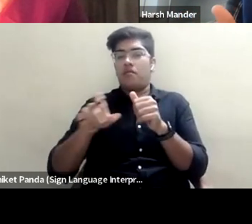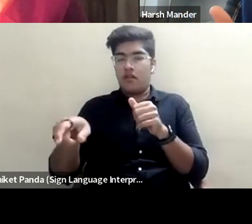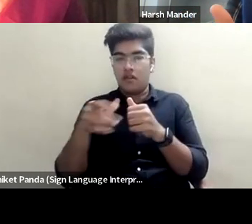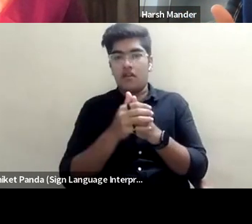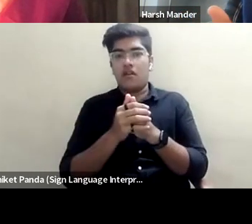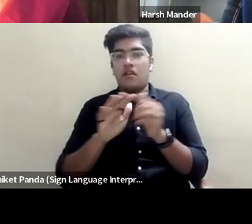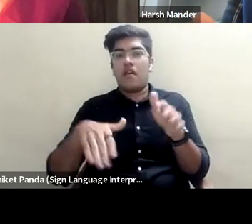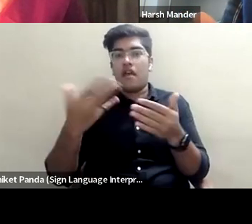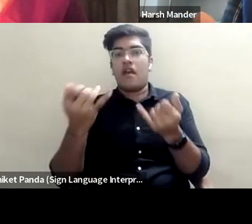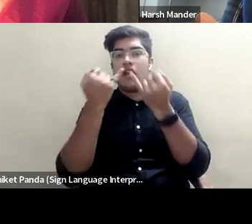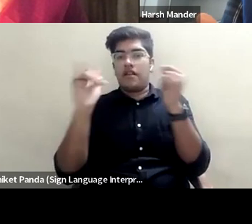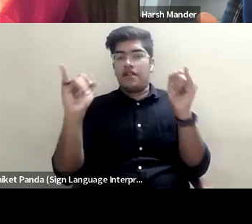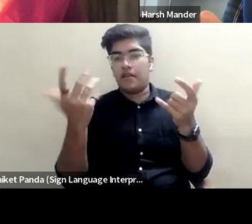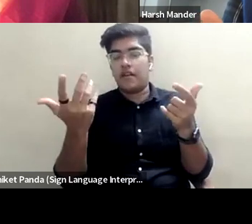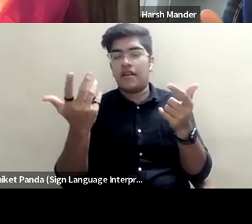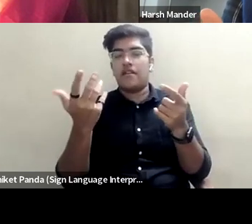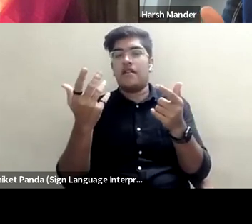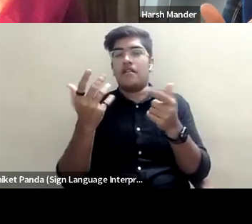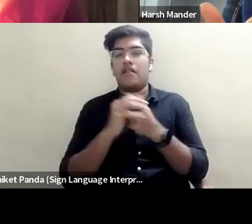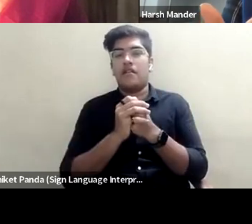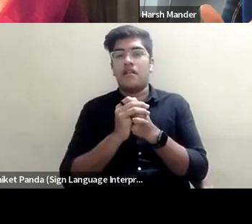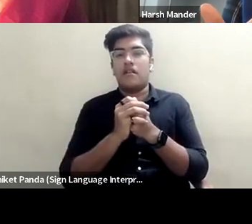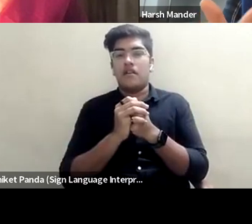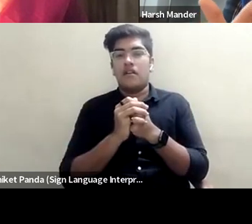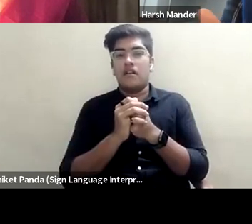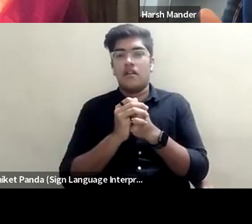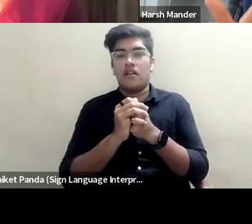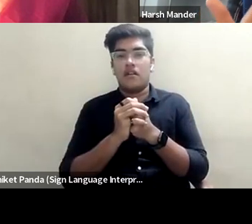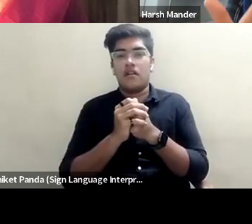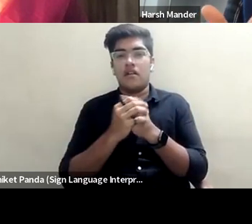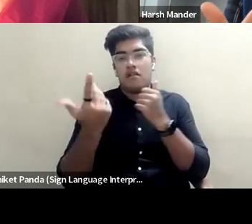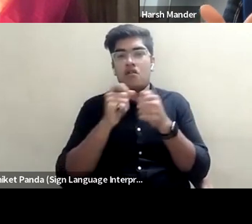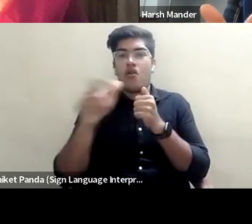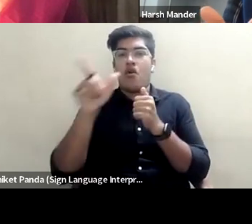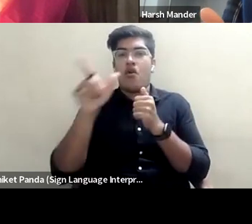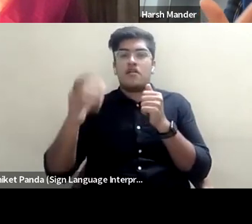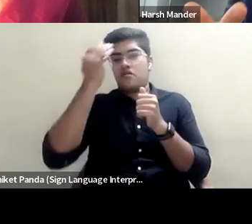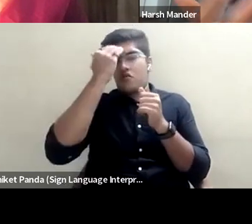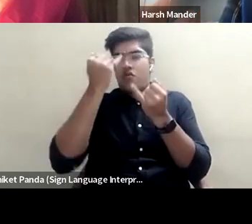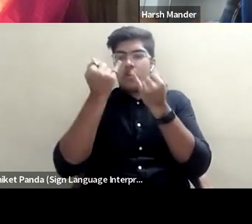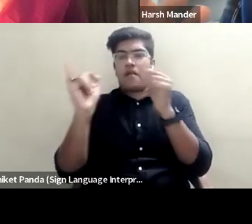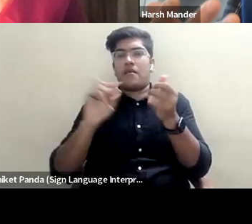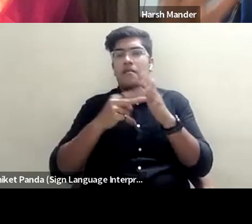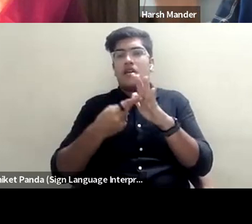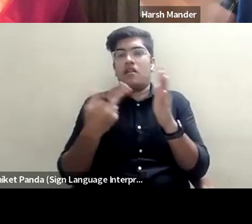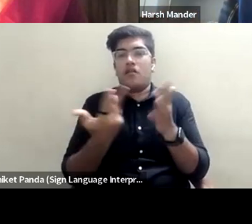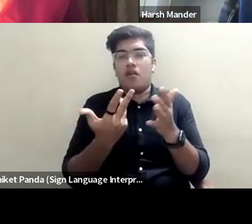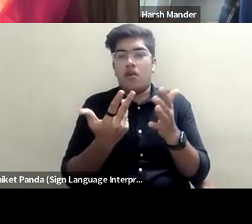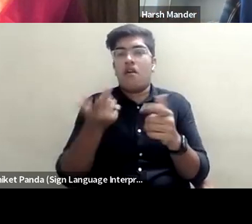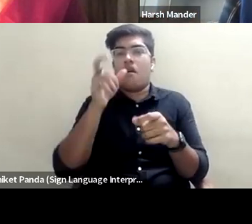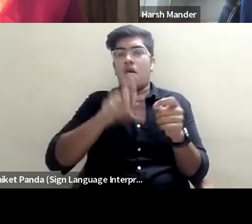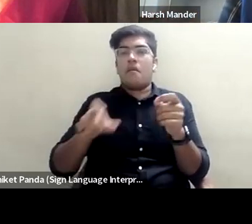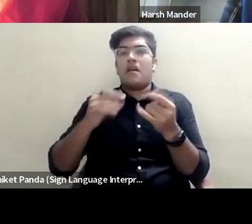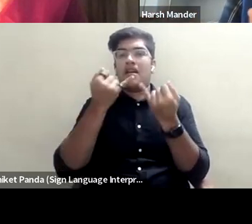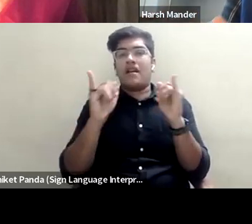freedom, liberty is azadi. Yeah. Everybody understands azadi. And kin cheezon ke liye azadi, you can